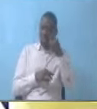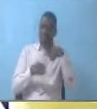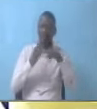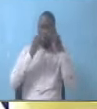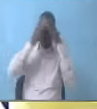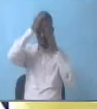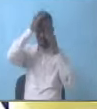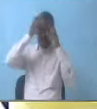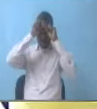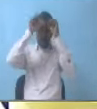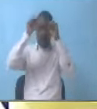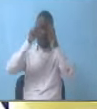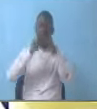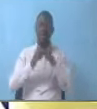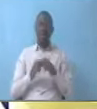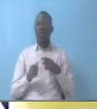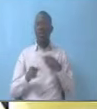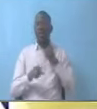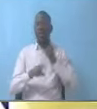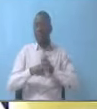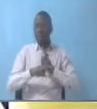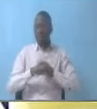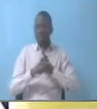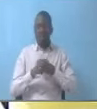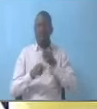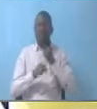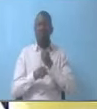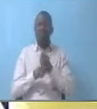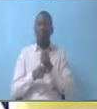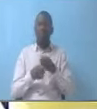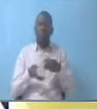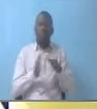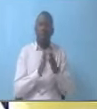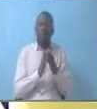Immediate redress by way of accountability.